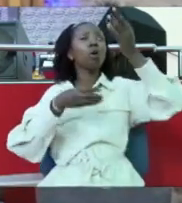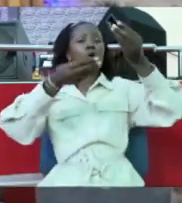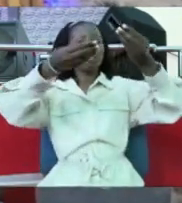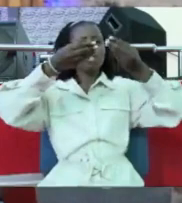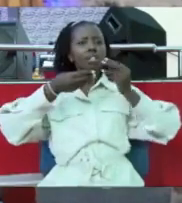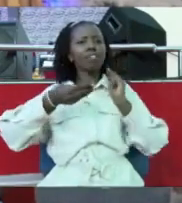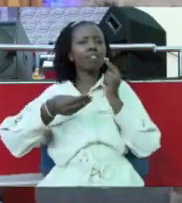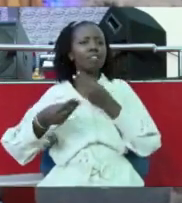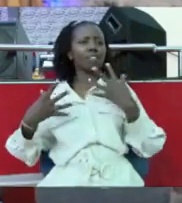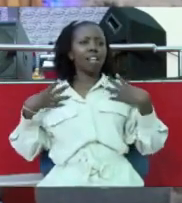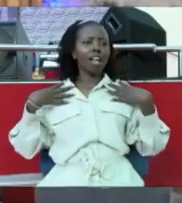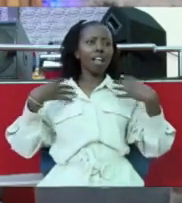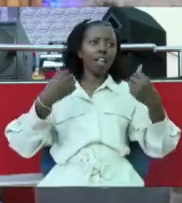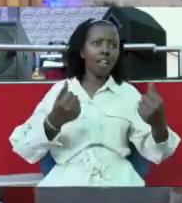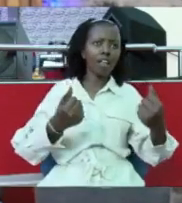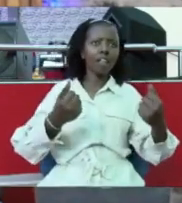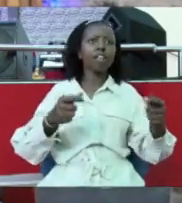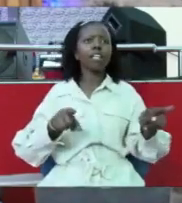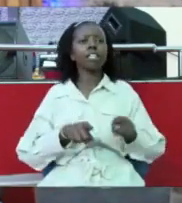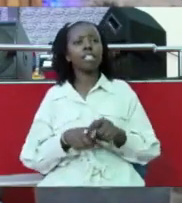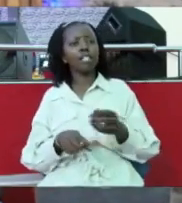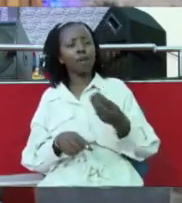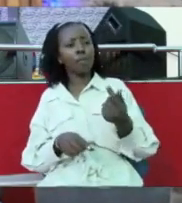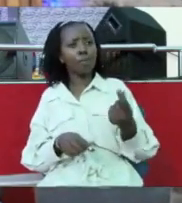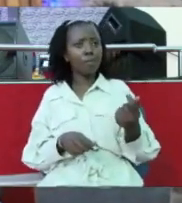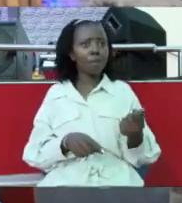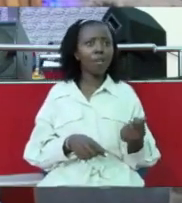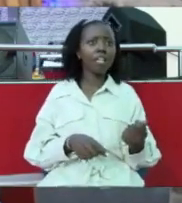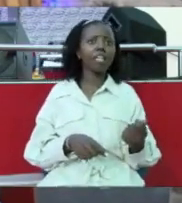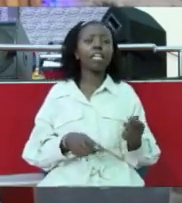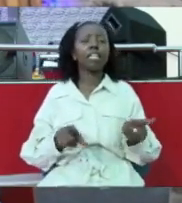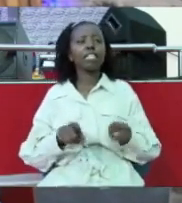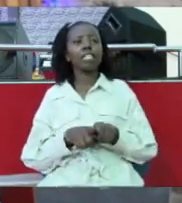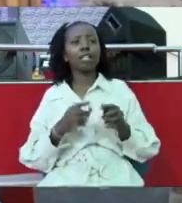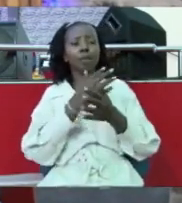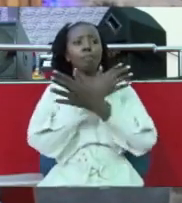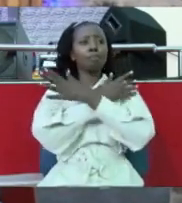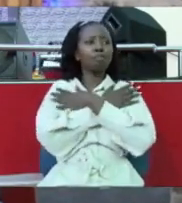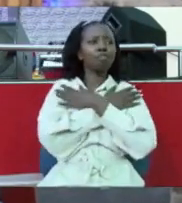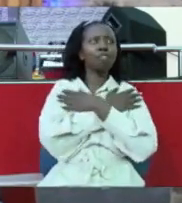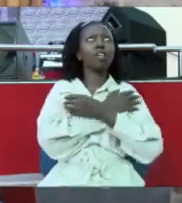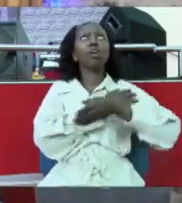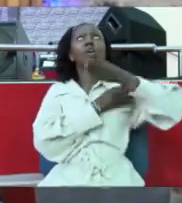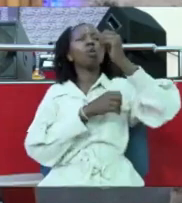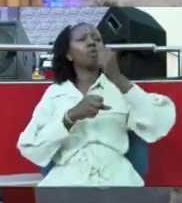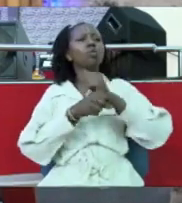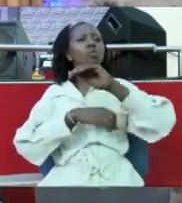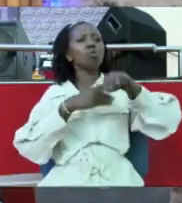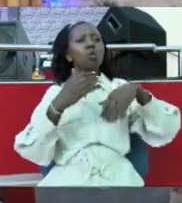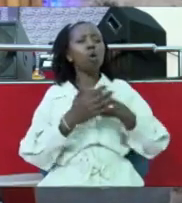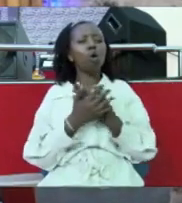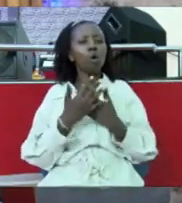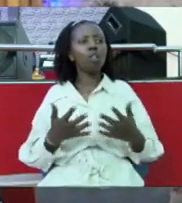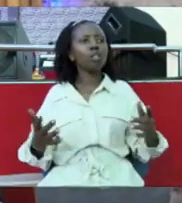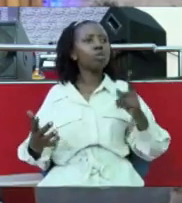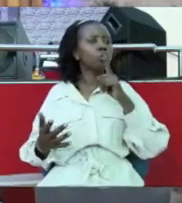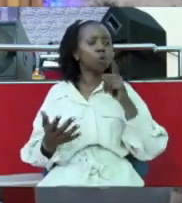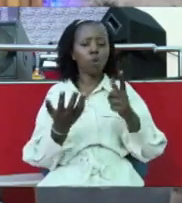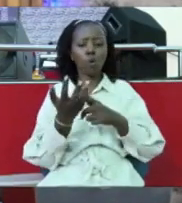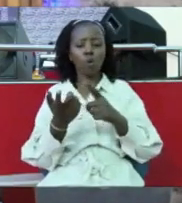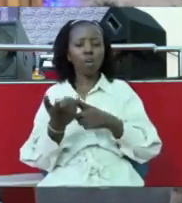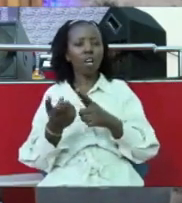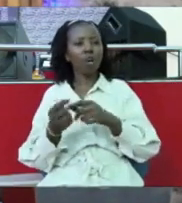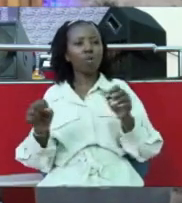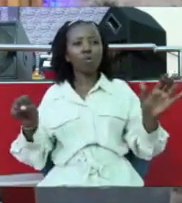health. God has given us salaries. God has given us friends. God has done all these things. Count your many blessings.